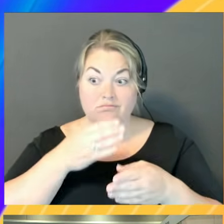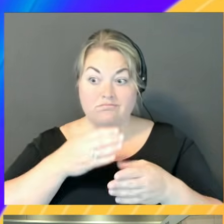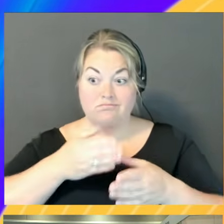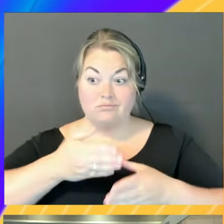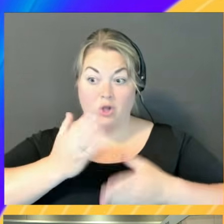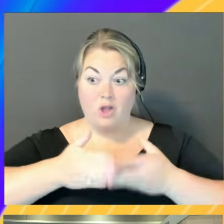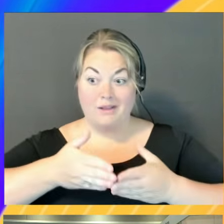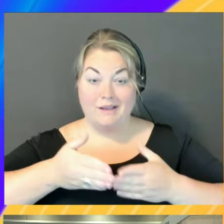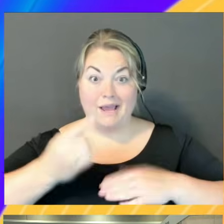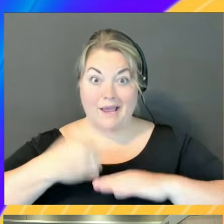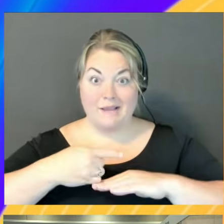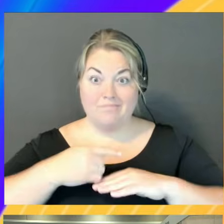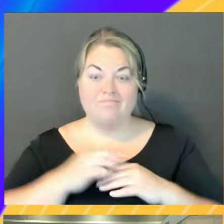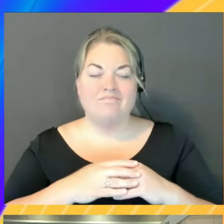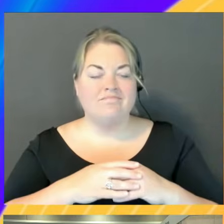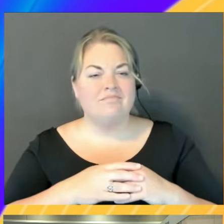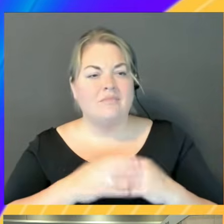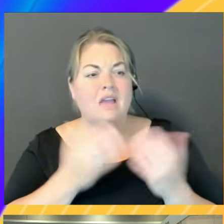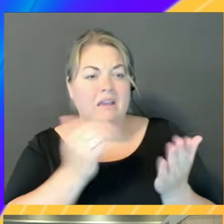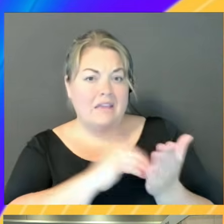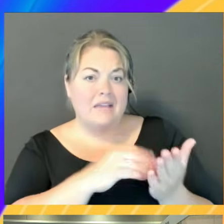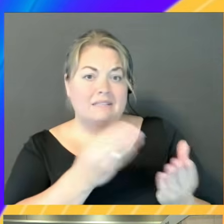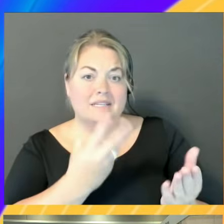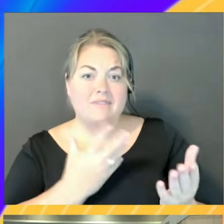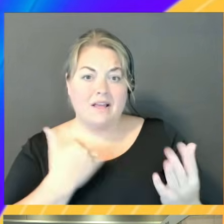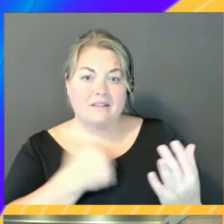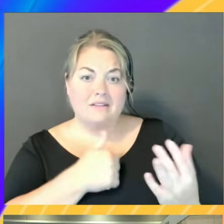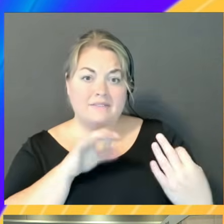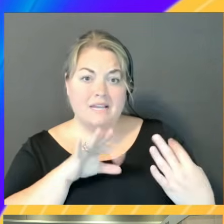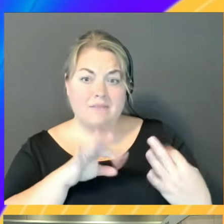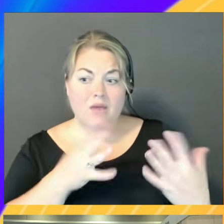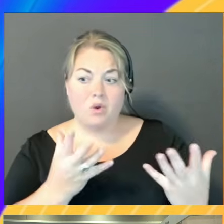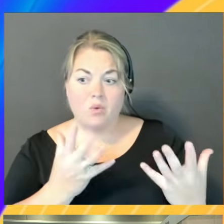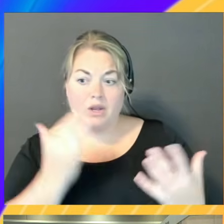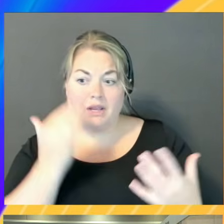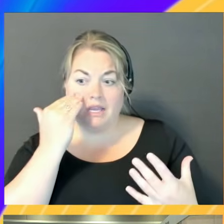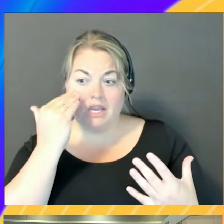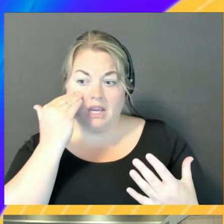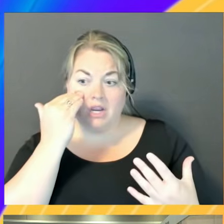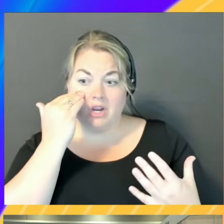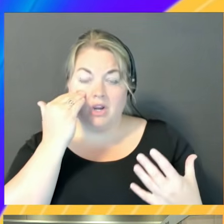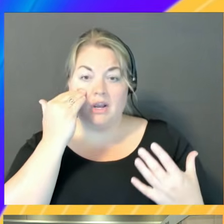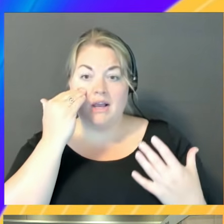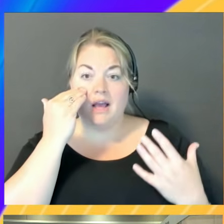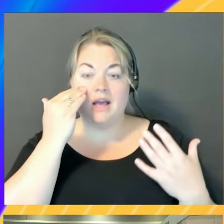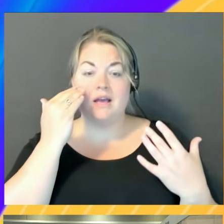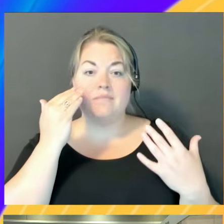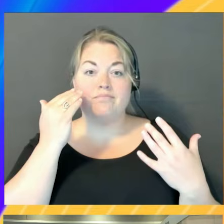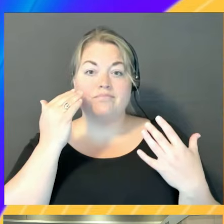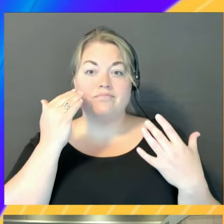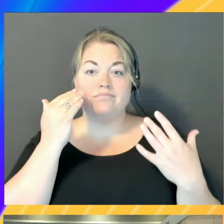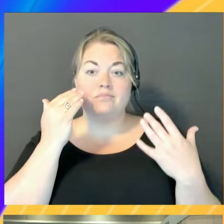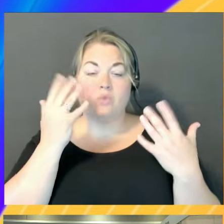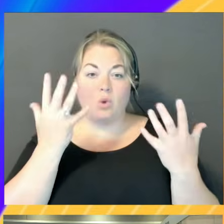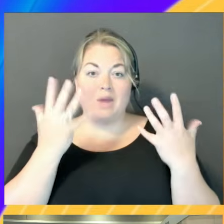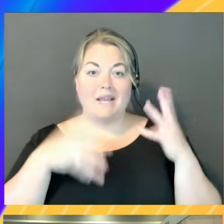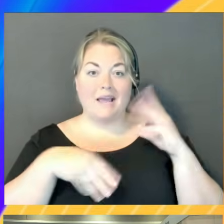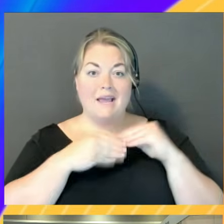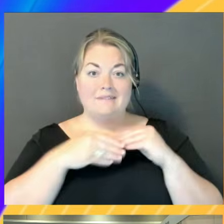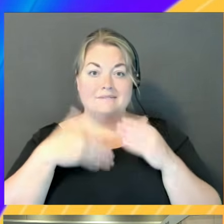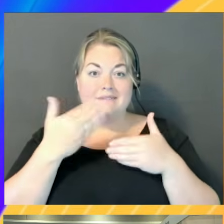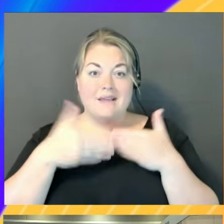Again, give us feedback. We want to hear what we want to evolve this. We want to hear what we need to add next. And I would